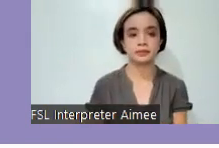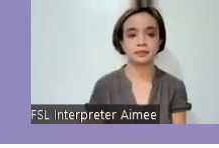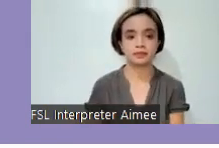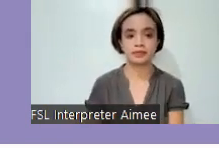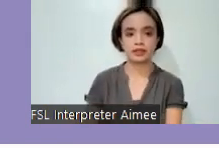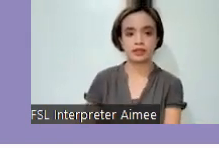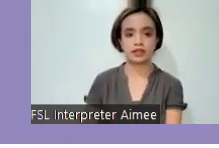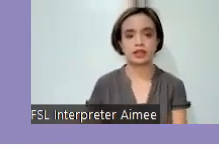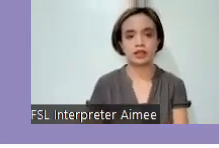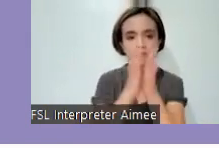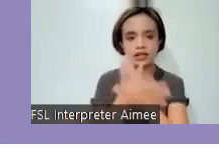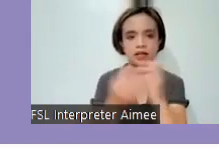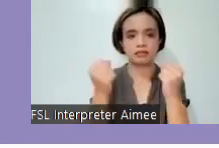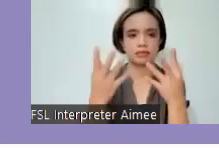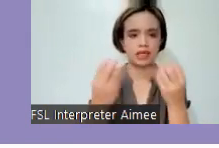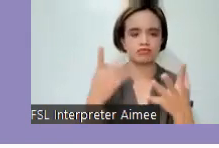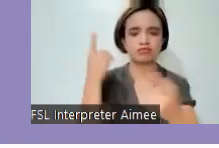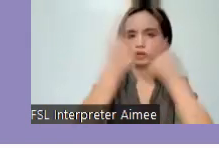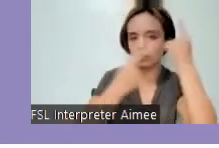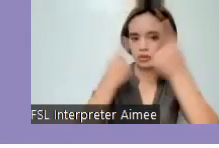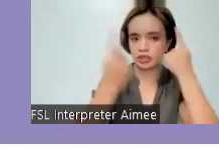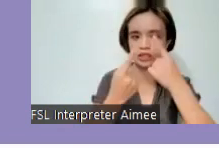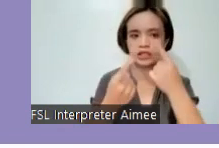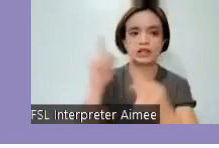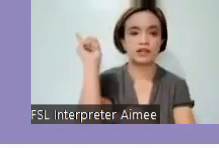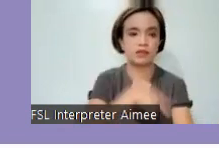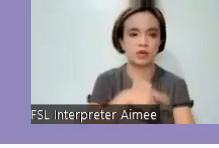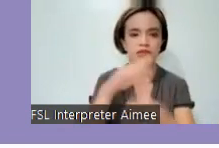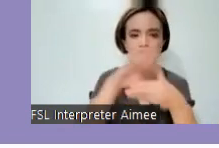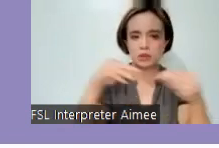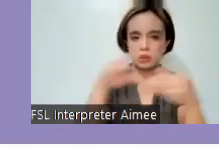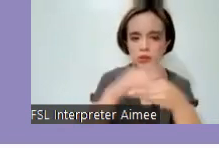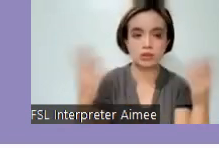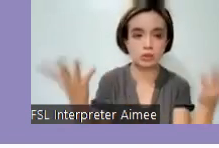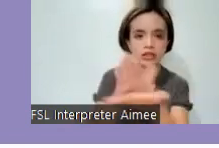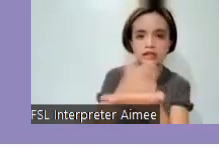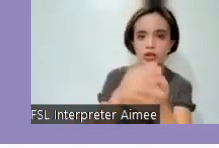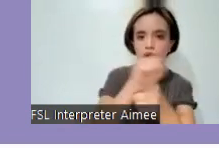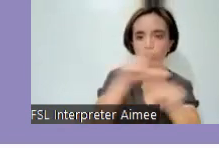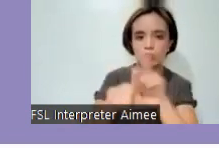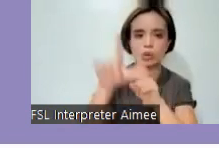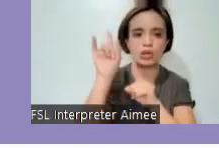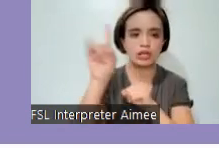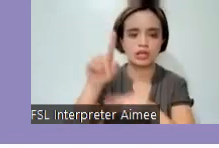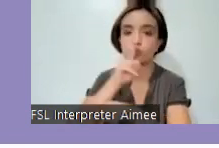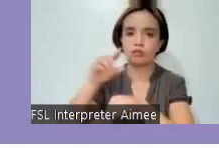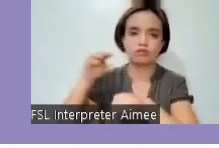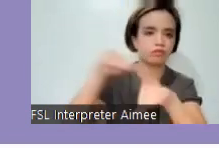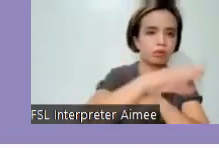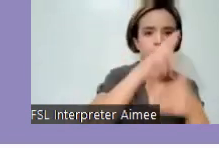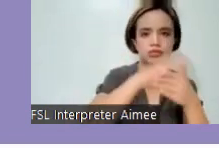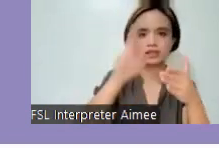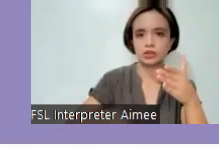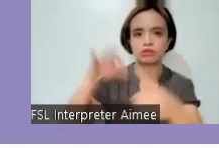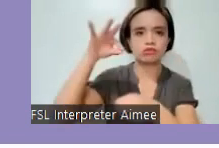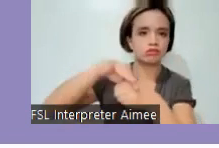It has become a serious concern as false narratives shared on social media impacts the results of elections